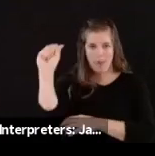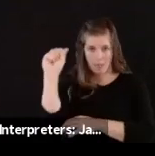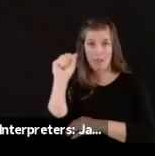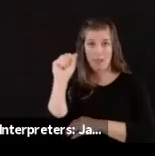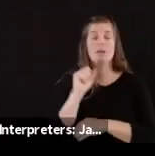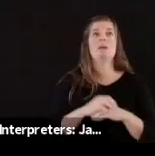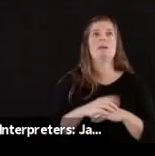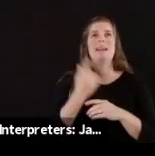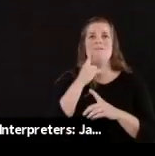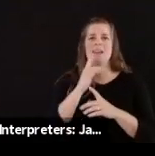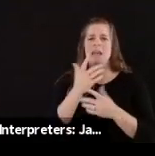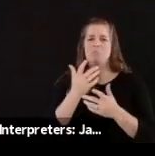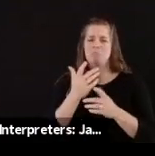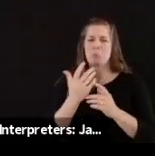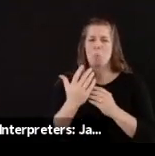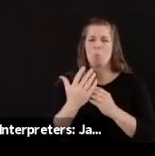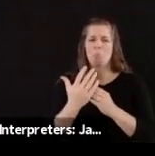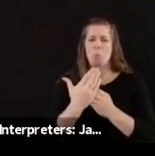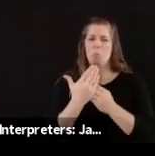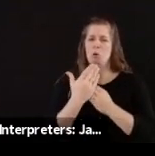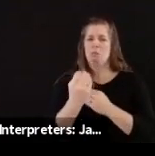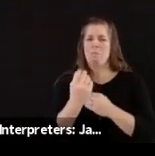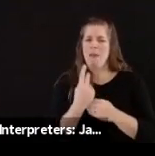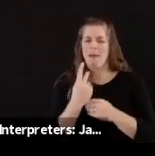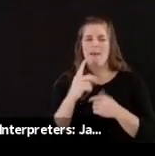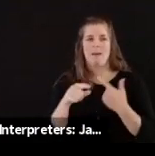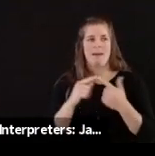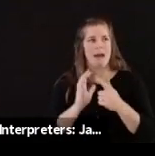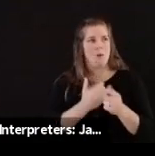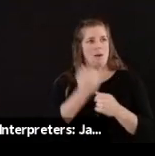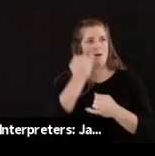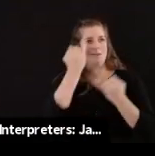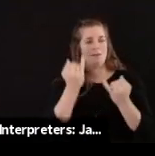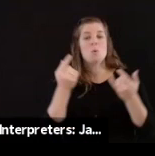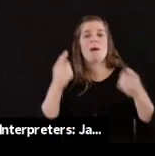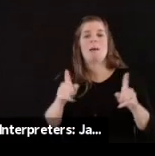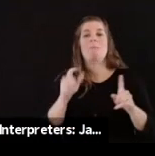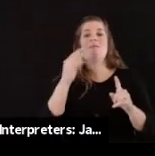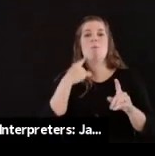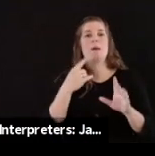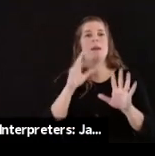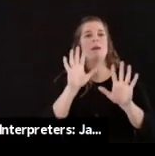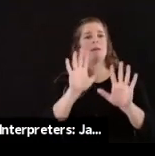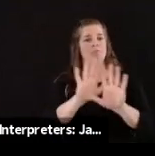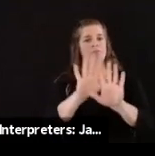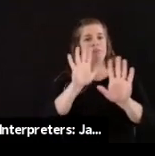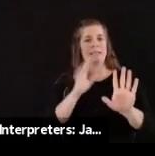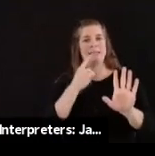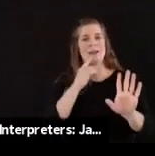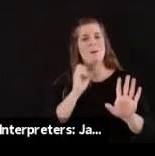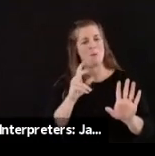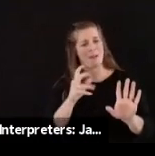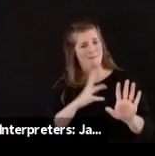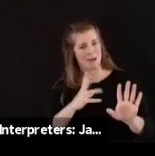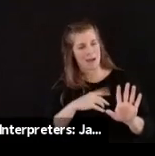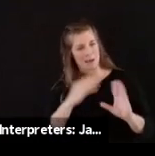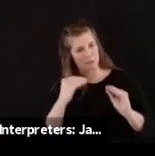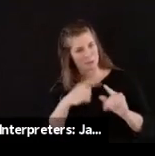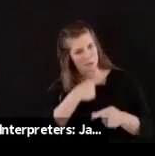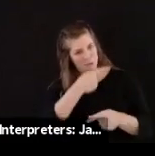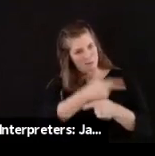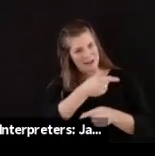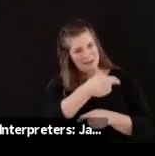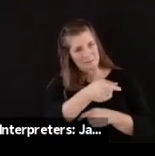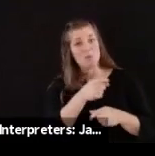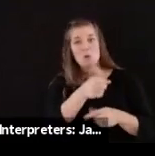our ideas or the way that we do things, what if we chose to see that as a sign that we're doing something right and that they're